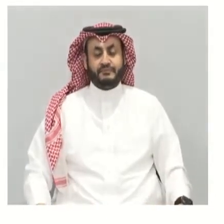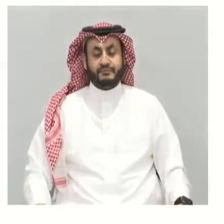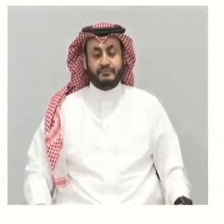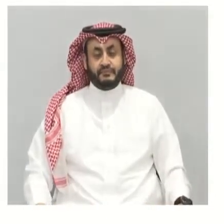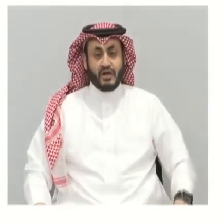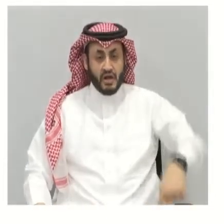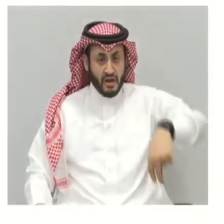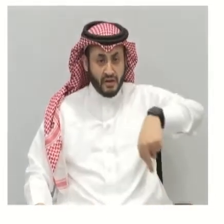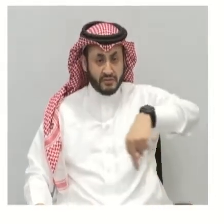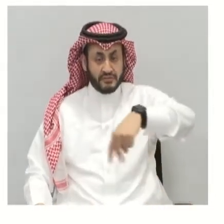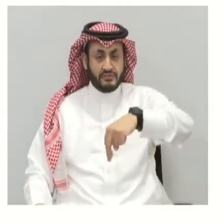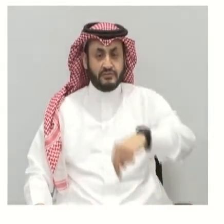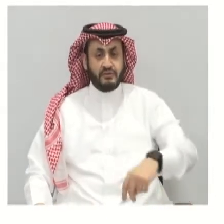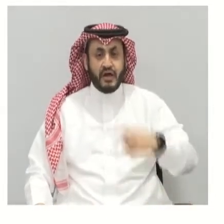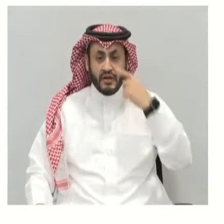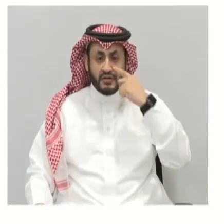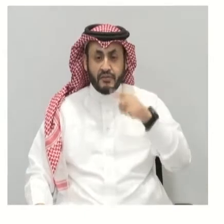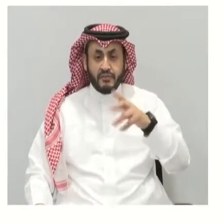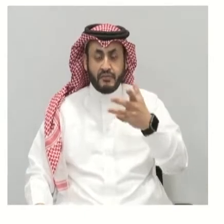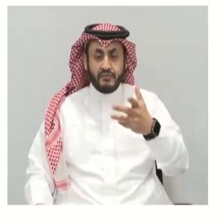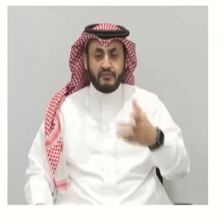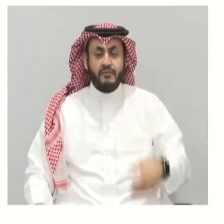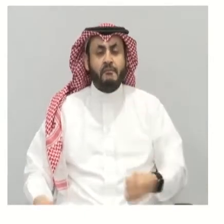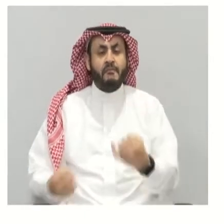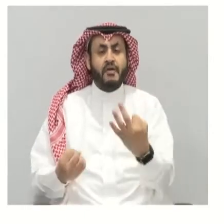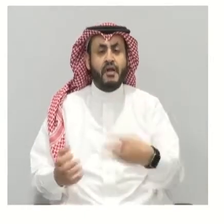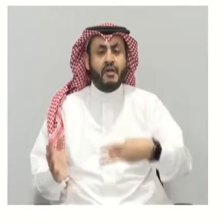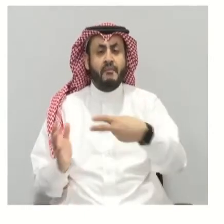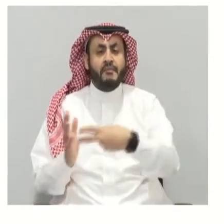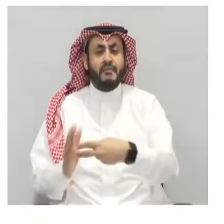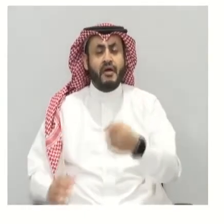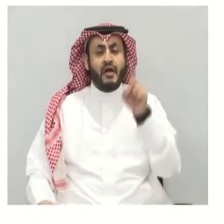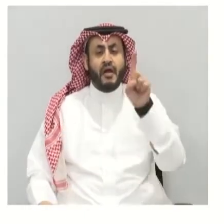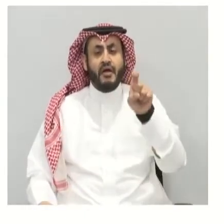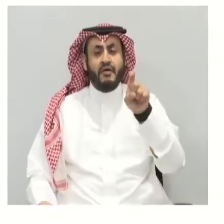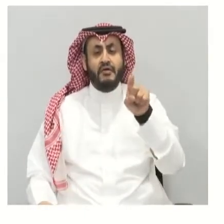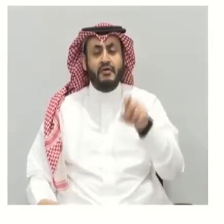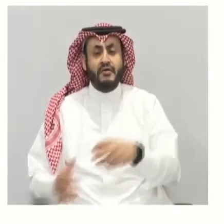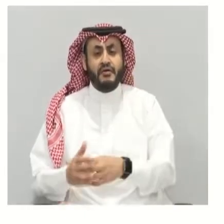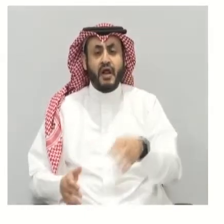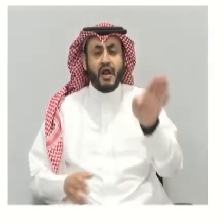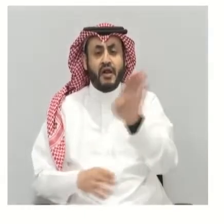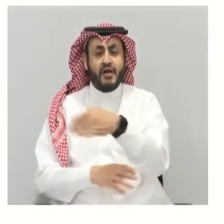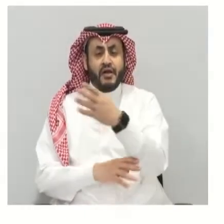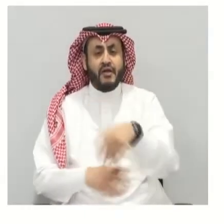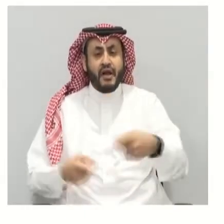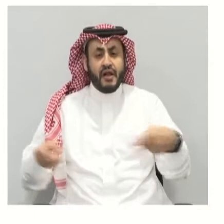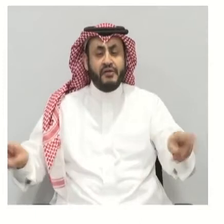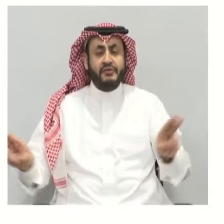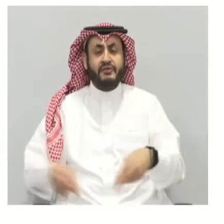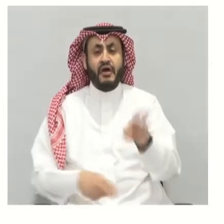You walk in, and what do you see? Hundreds of young people are waving signs and chanting